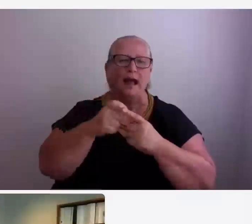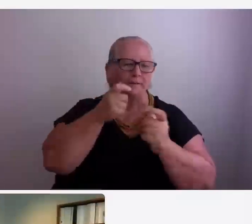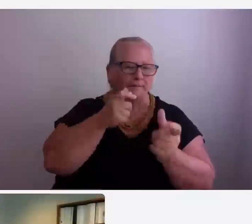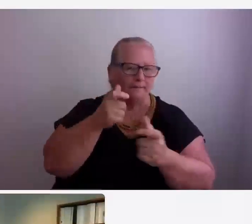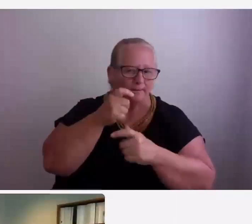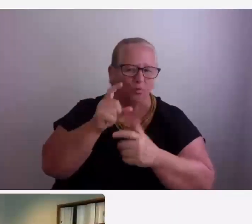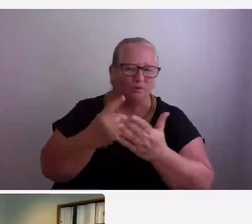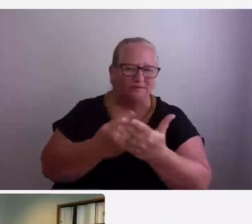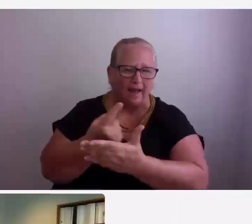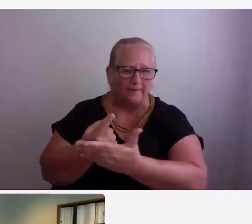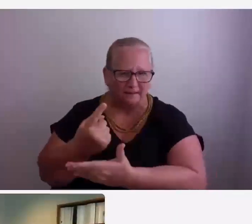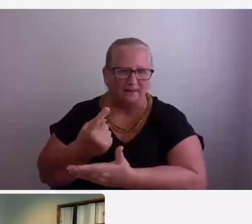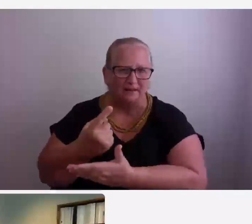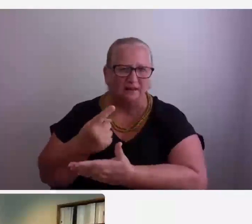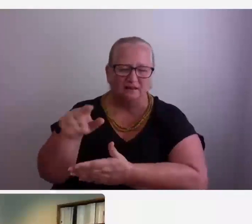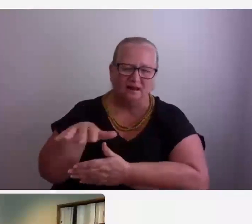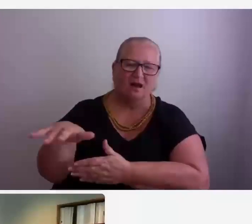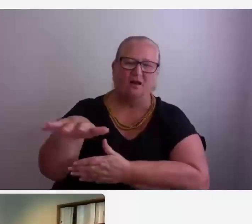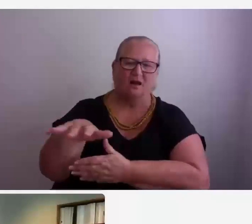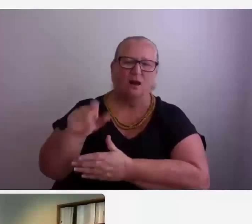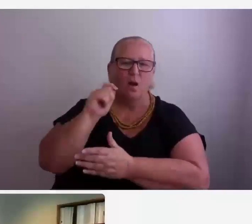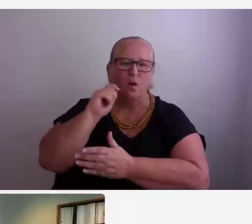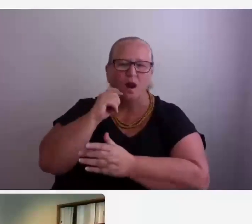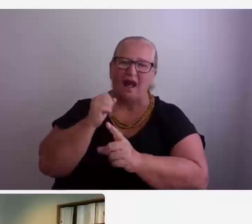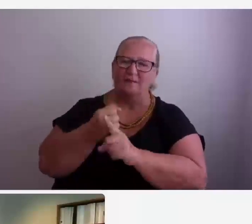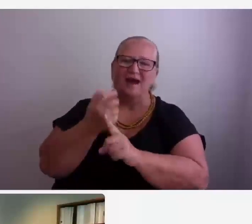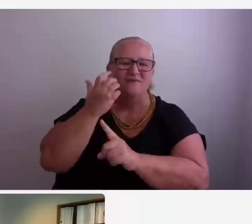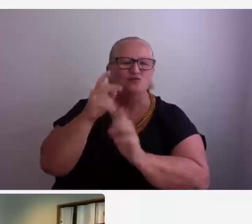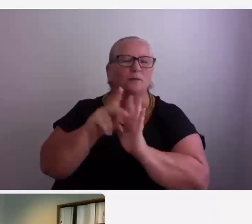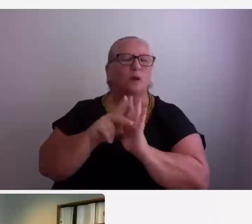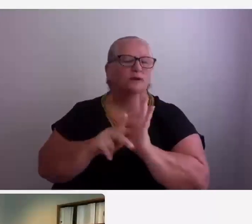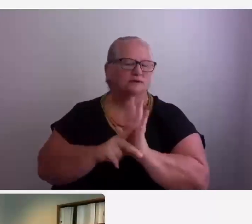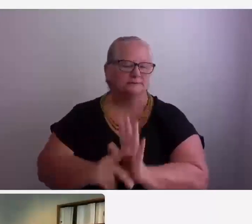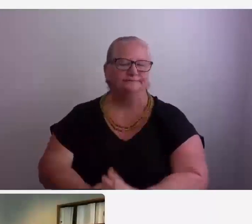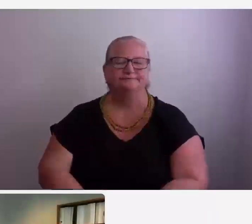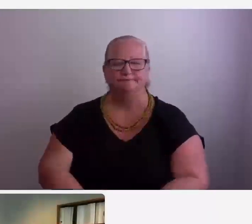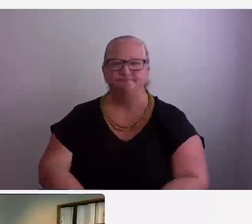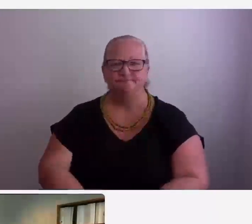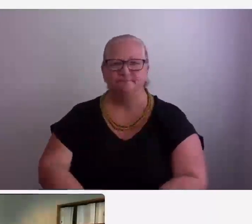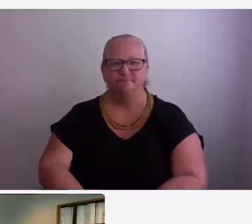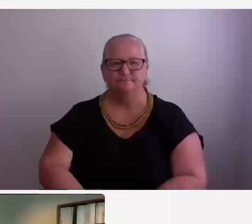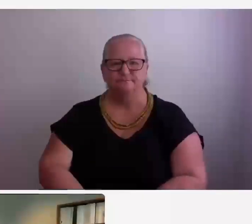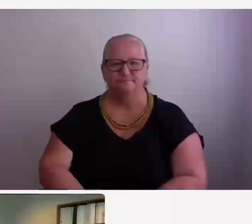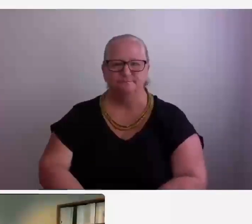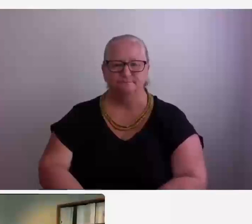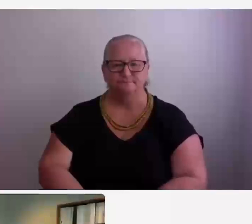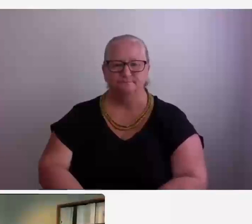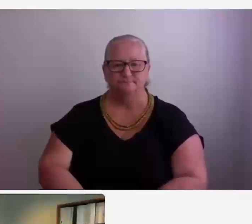the sector, and that will inform future policy decisions in that space. Thanks, Mark.